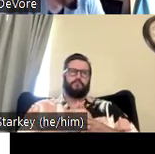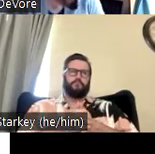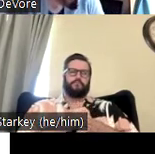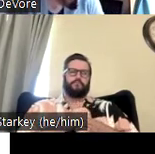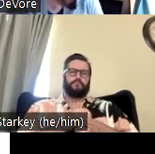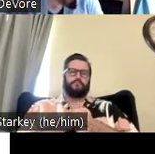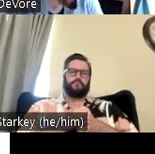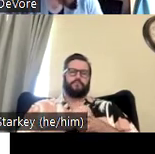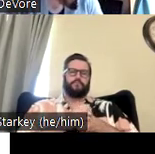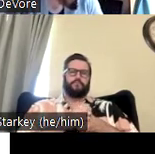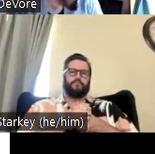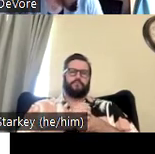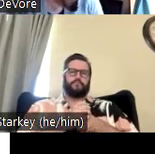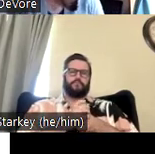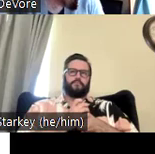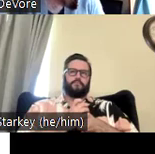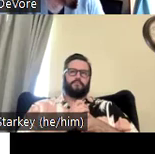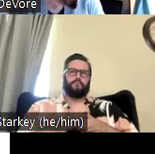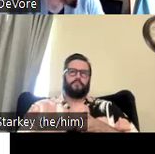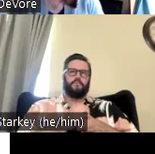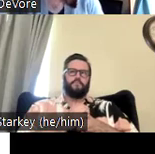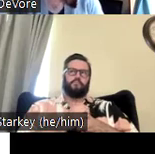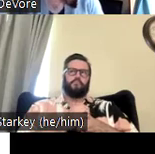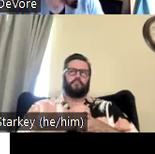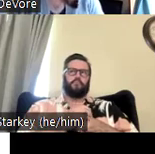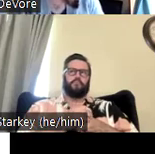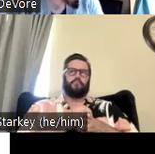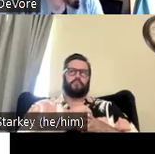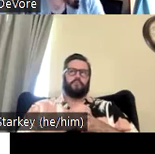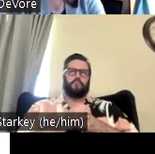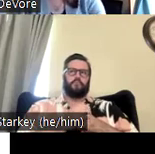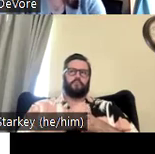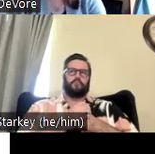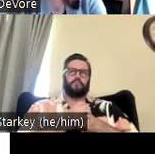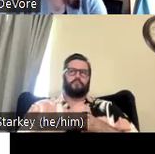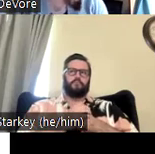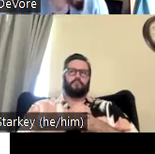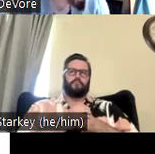And we already touched on the required trainings that we have to do.